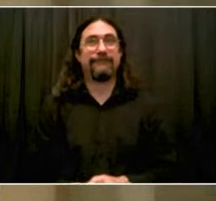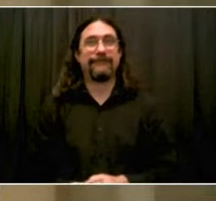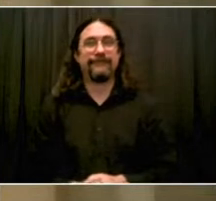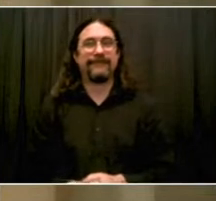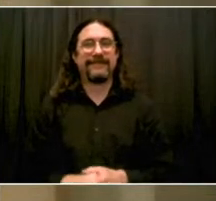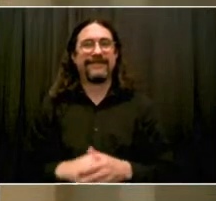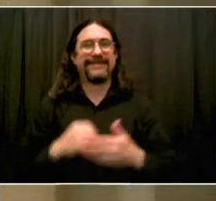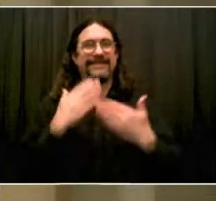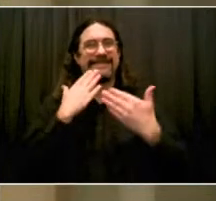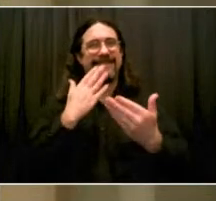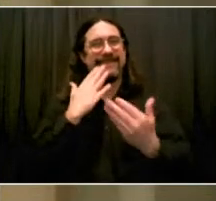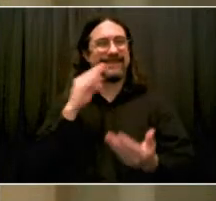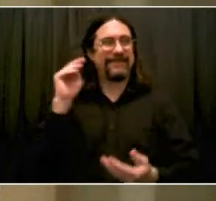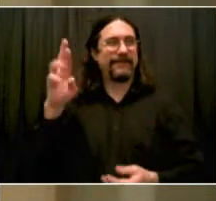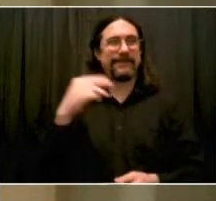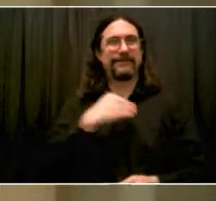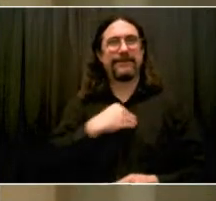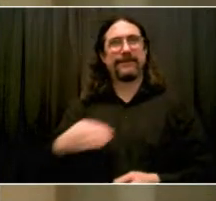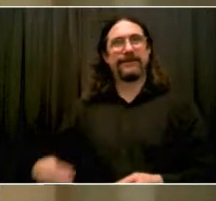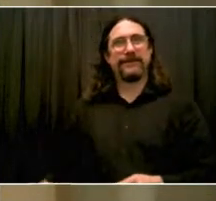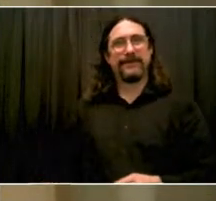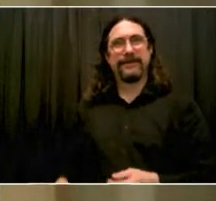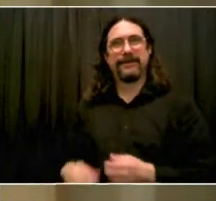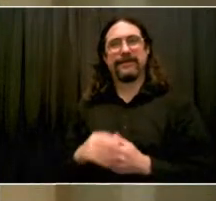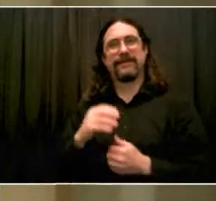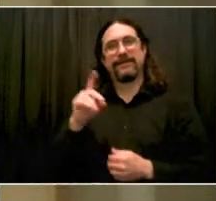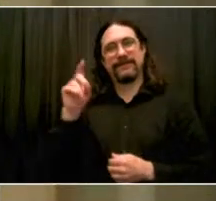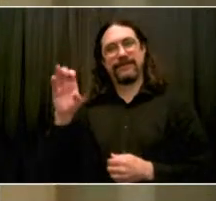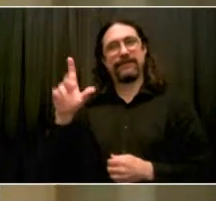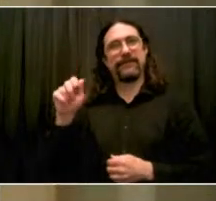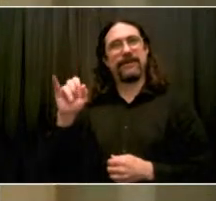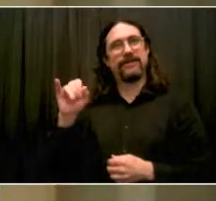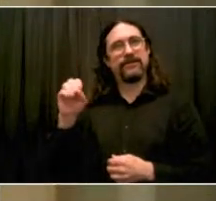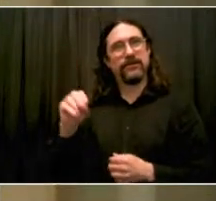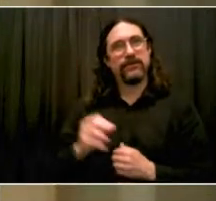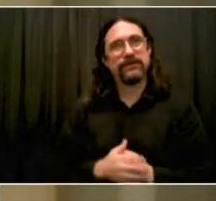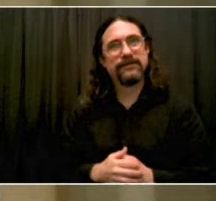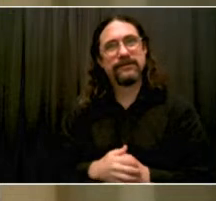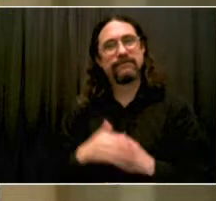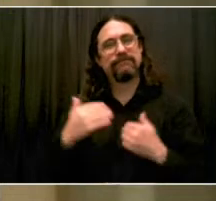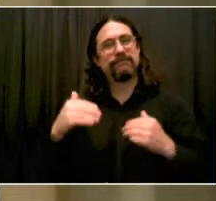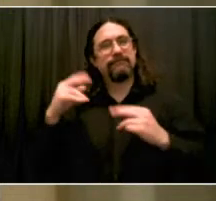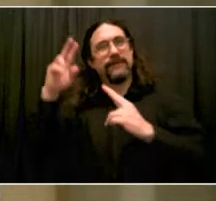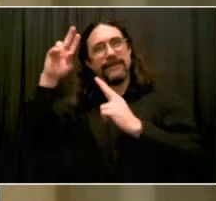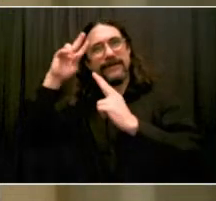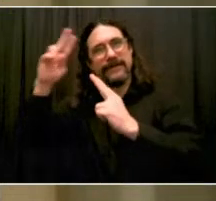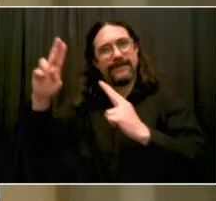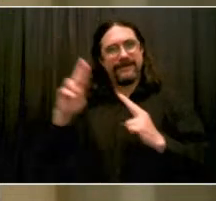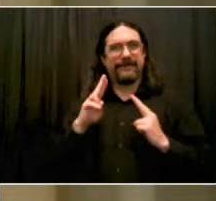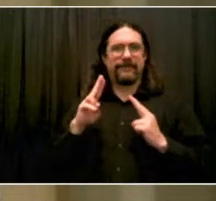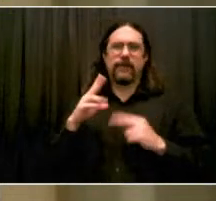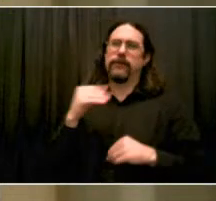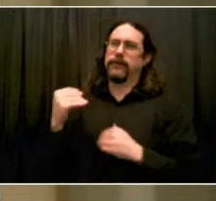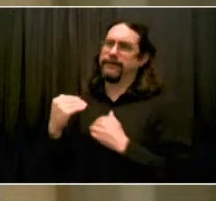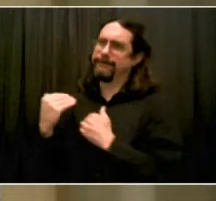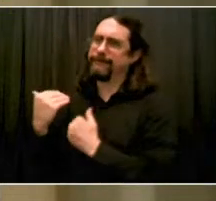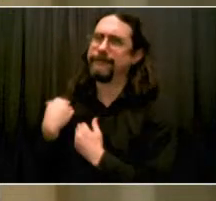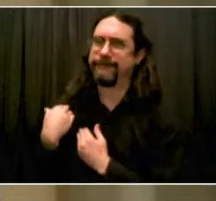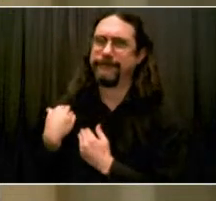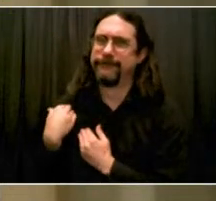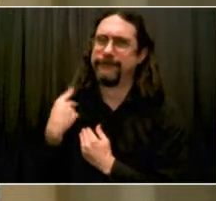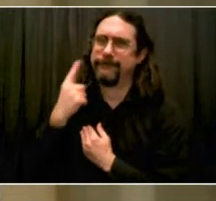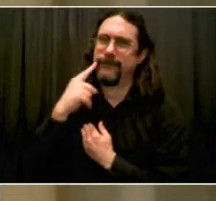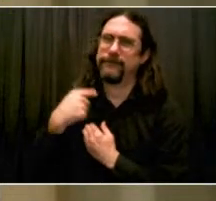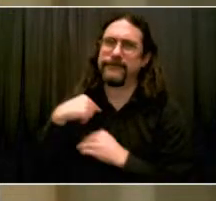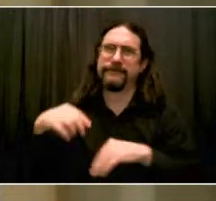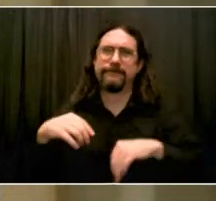responsibility, and I pledge to bring every ounce of care to the task of doing everything we can to